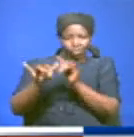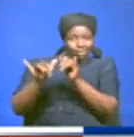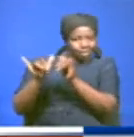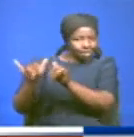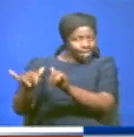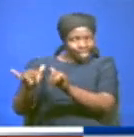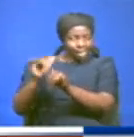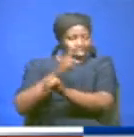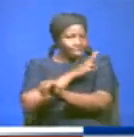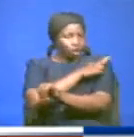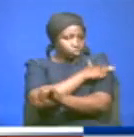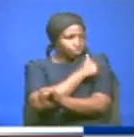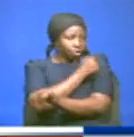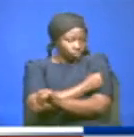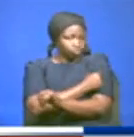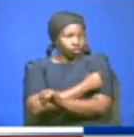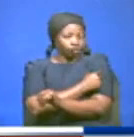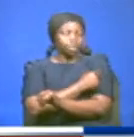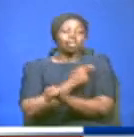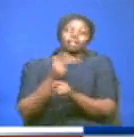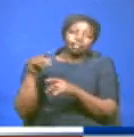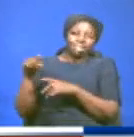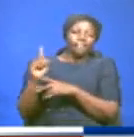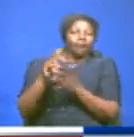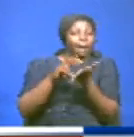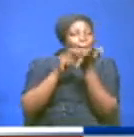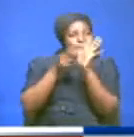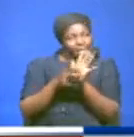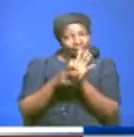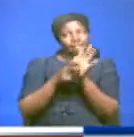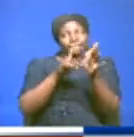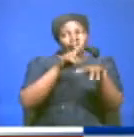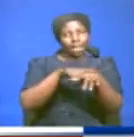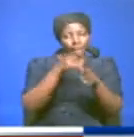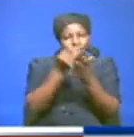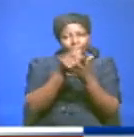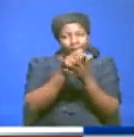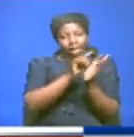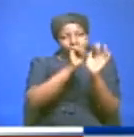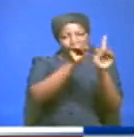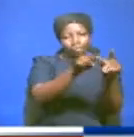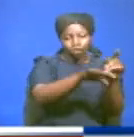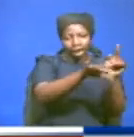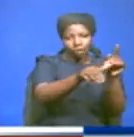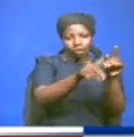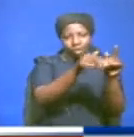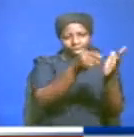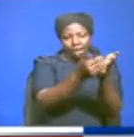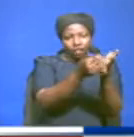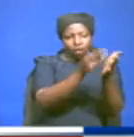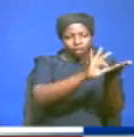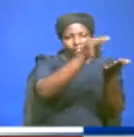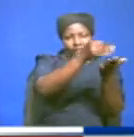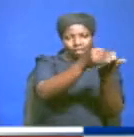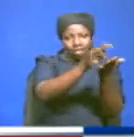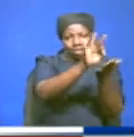the hospital, that she didn't mean that once money goes to the county revenue fund, 30%